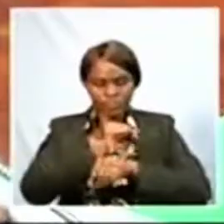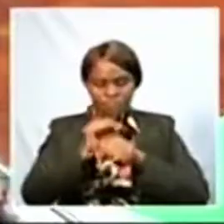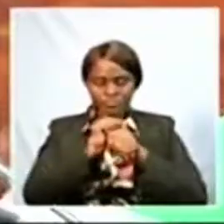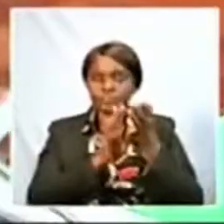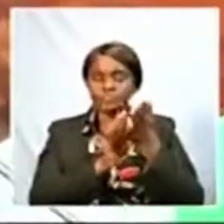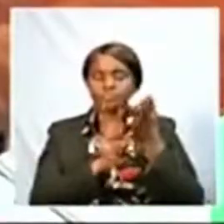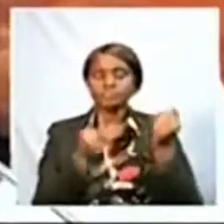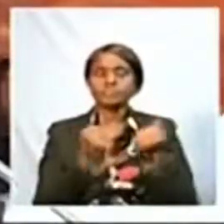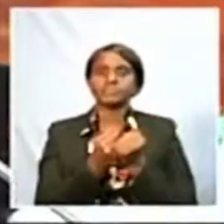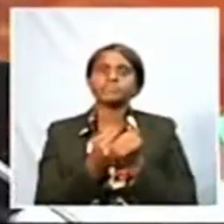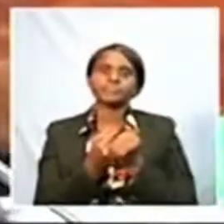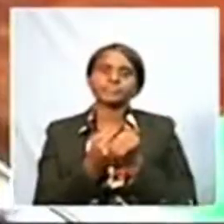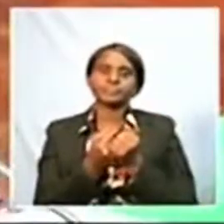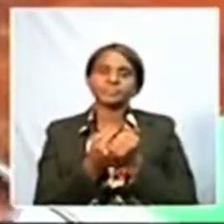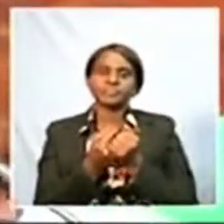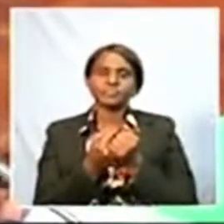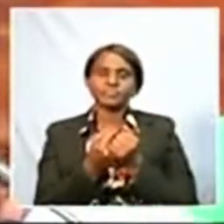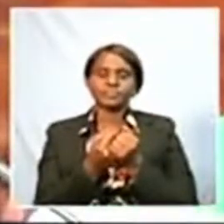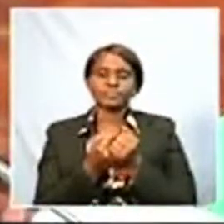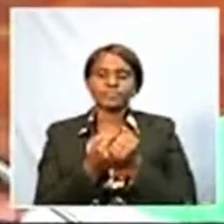bursary.